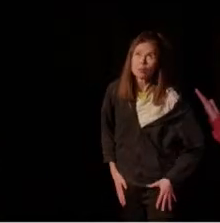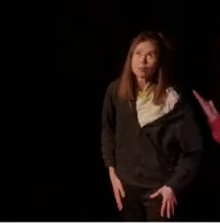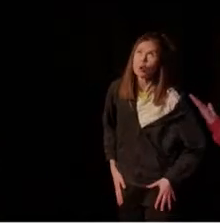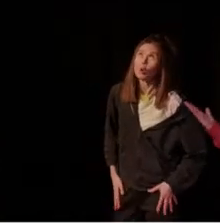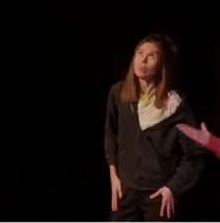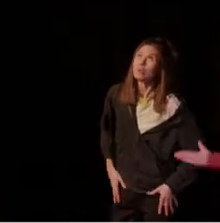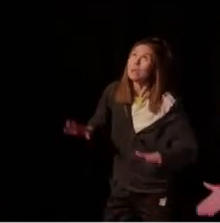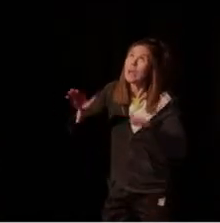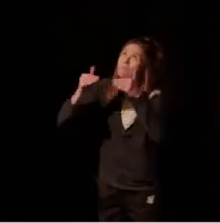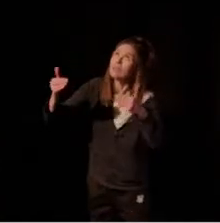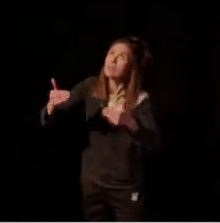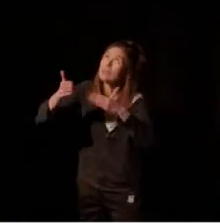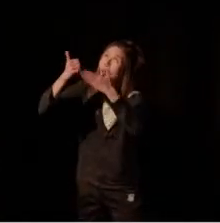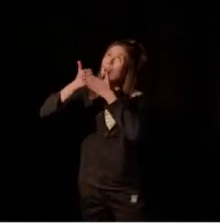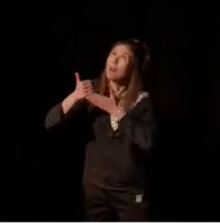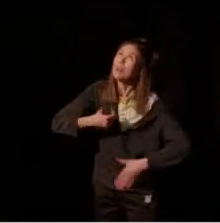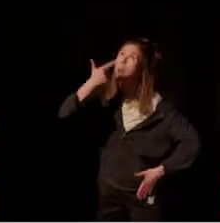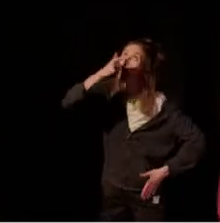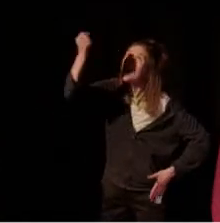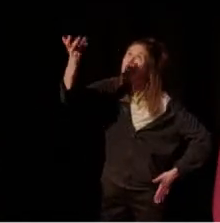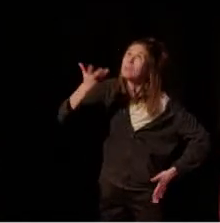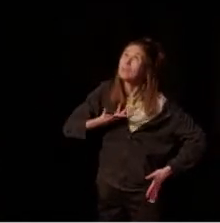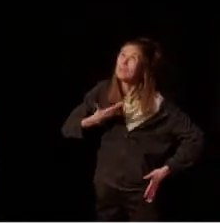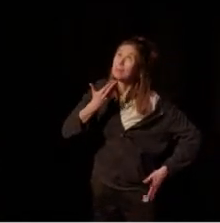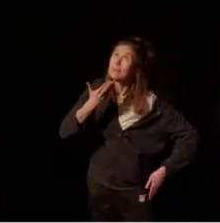me now.